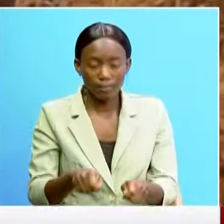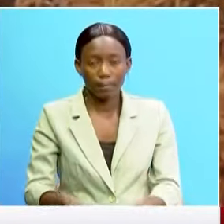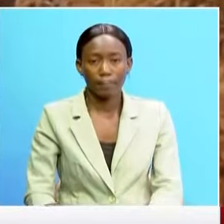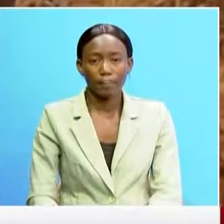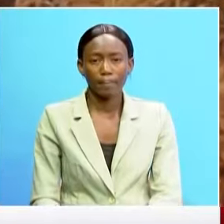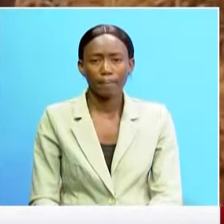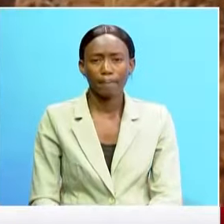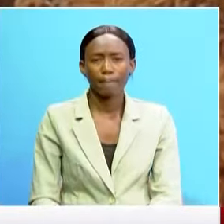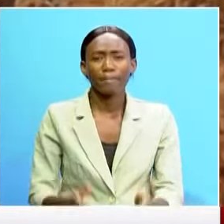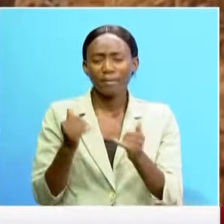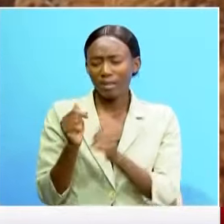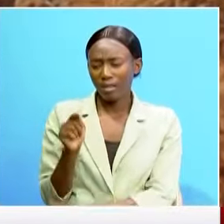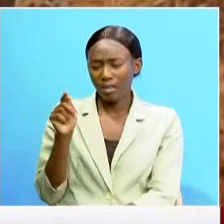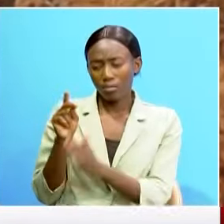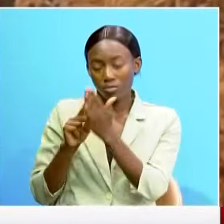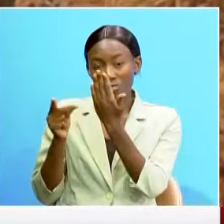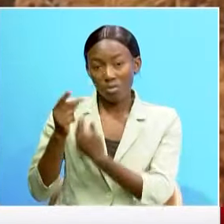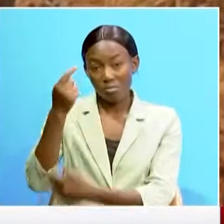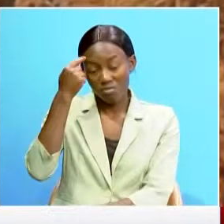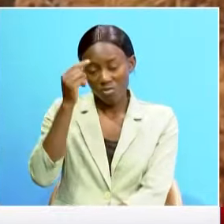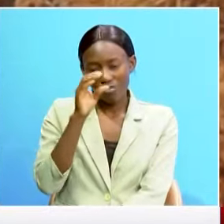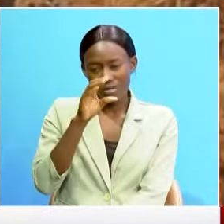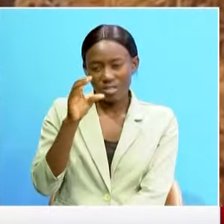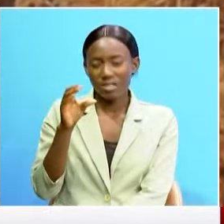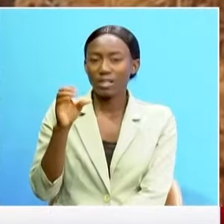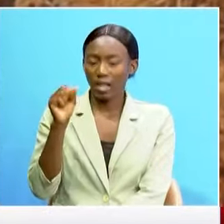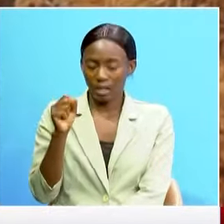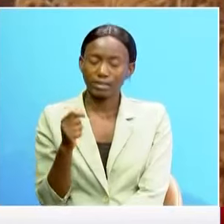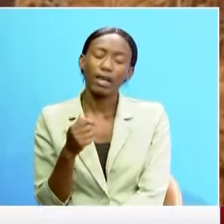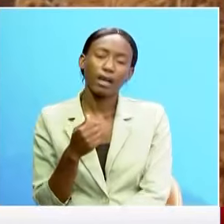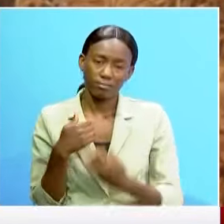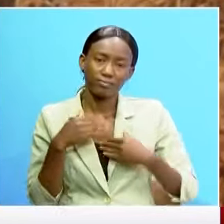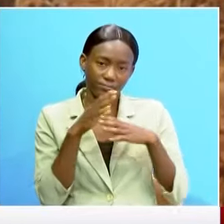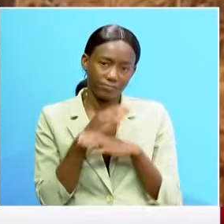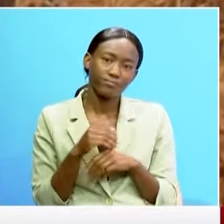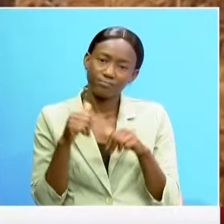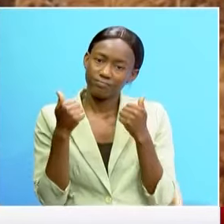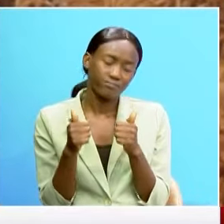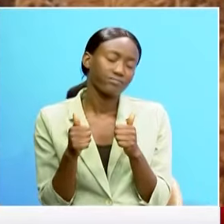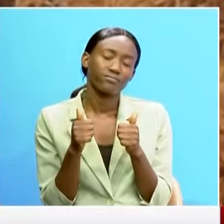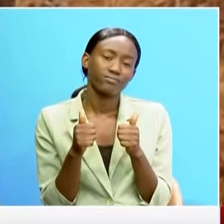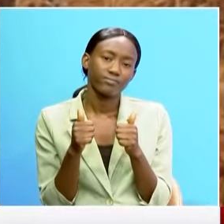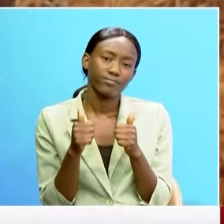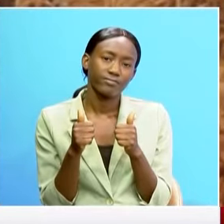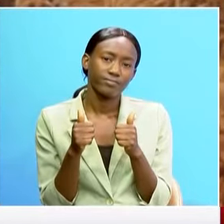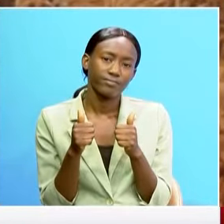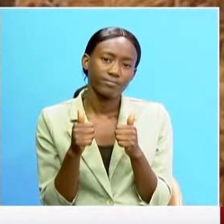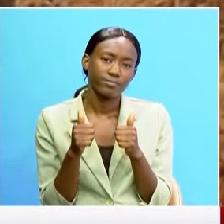ya CCS tairangira mu Chiawa na manje ya bindi